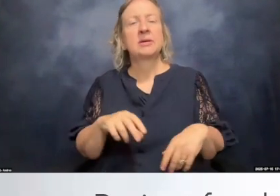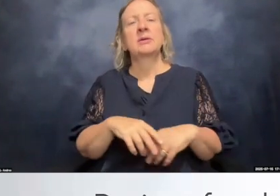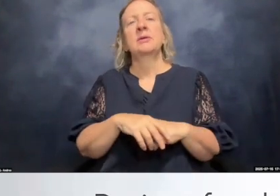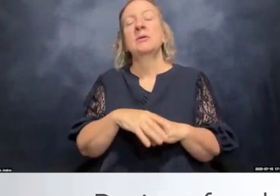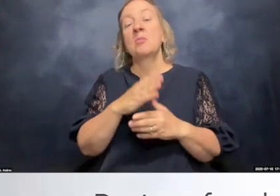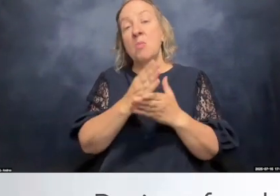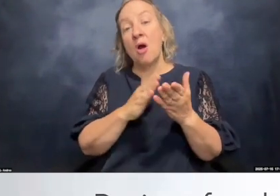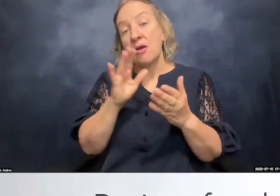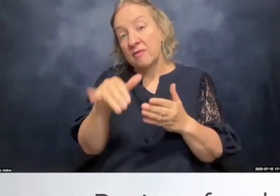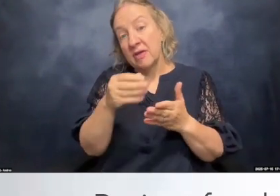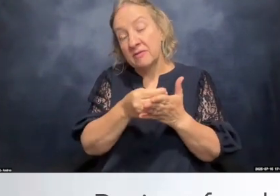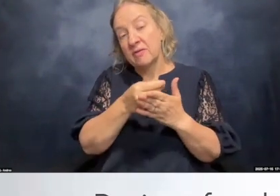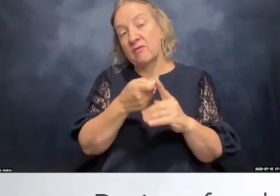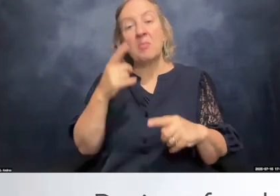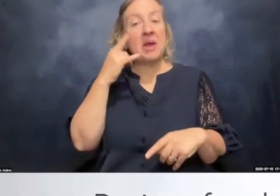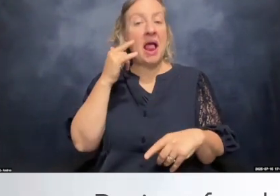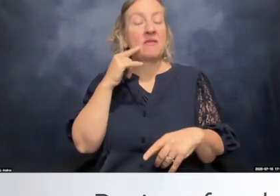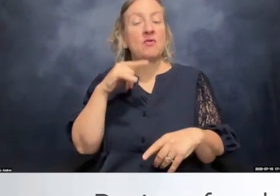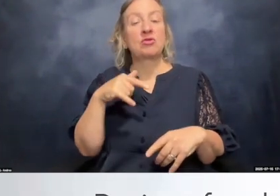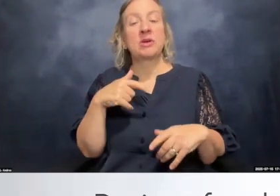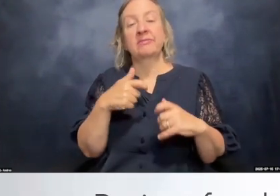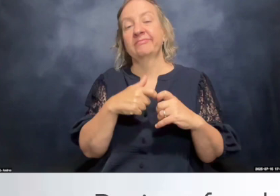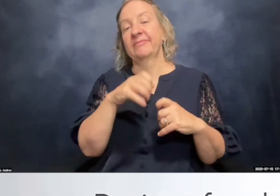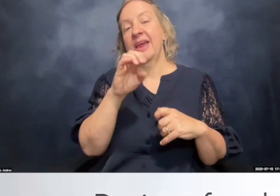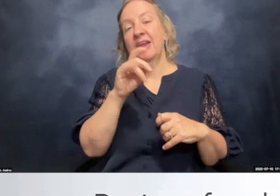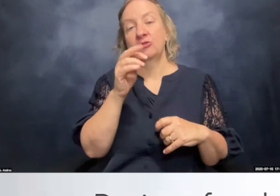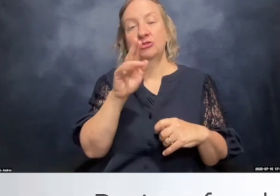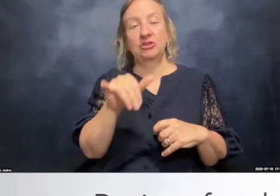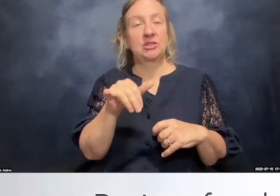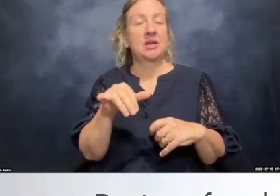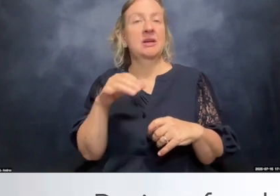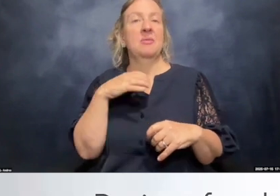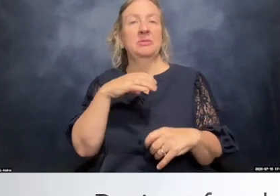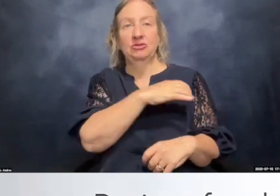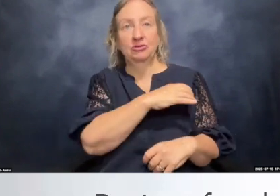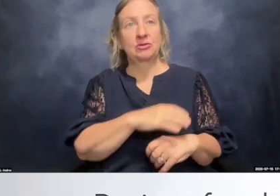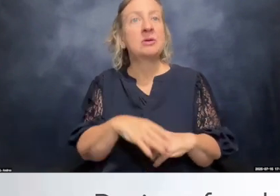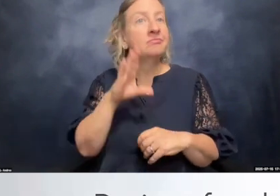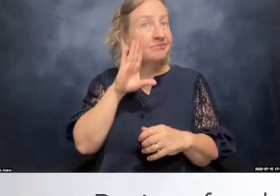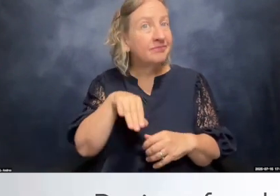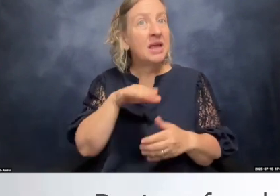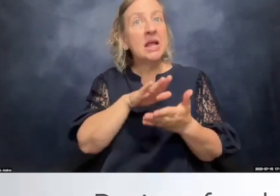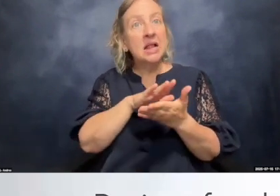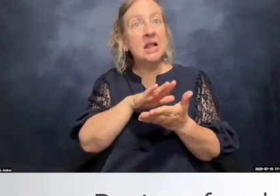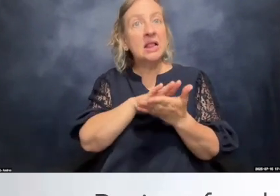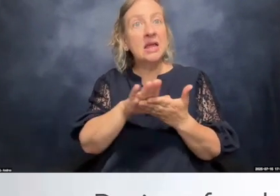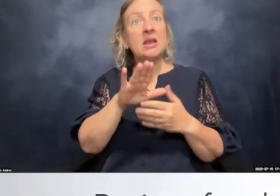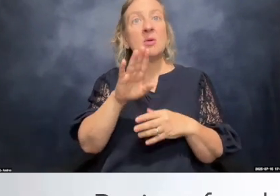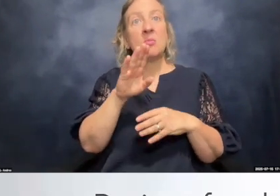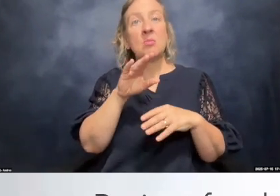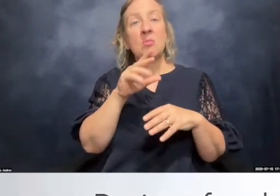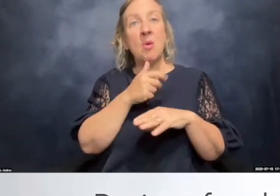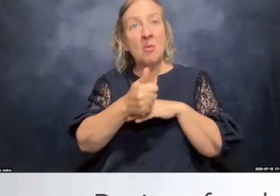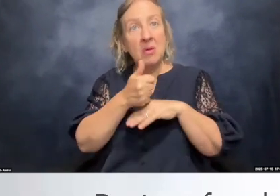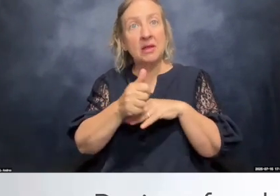these funds also come from the California Energy Commission. Please note that Clean Mobility Options has also previously funded